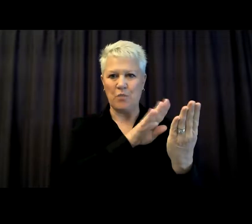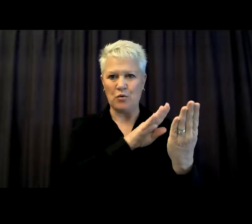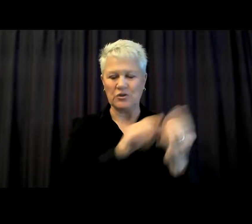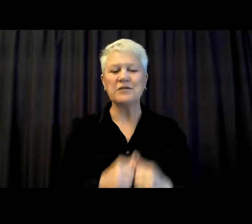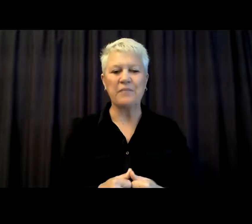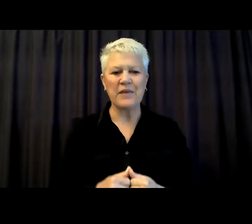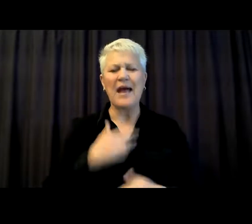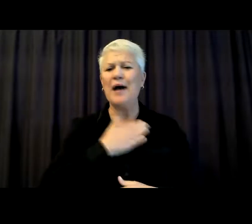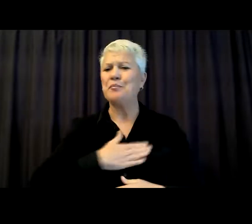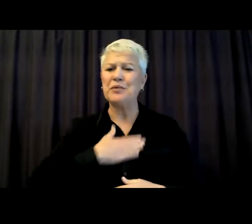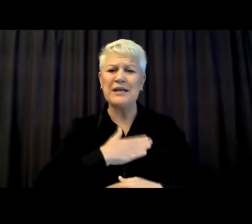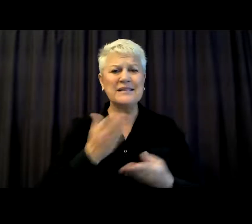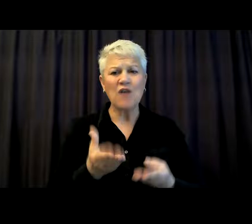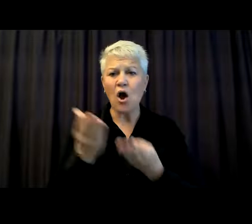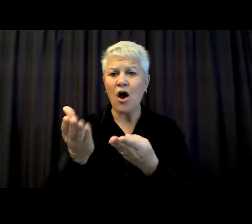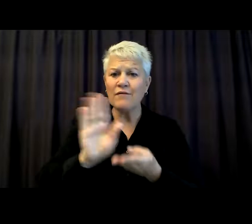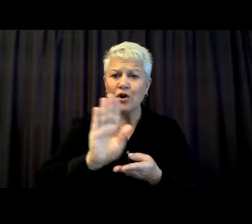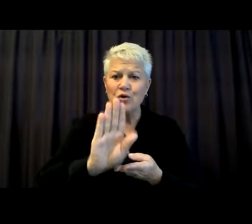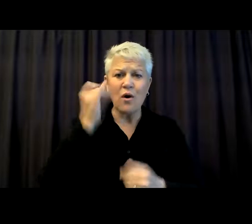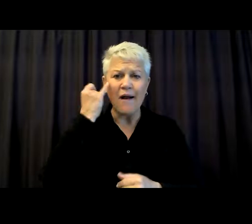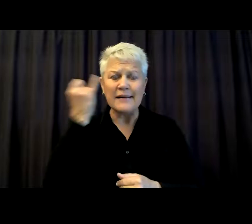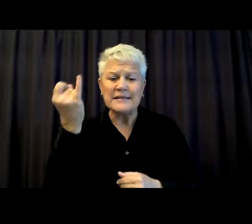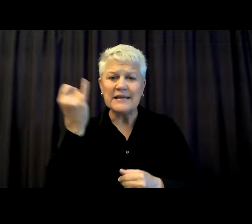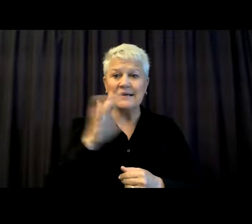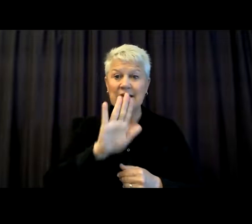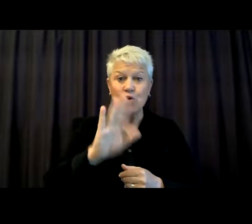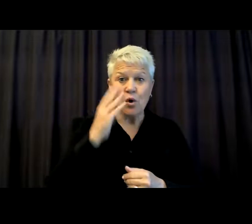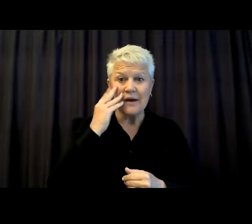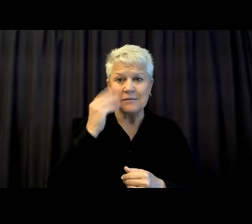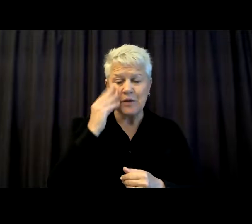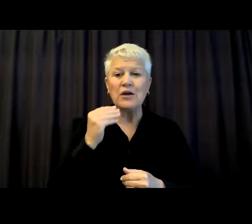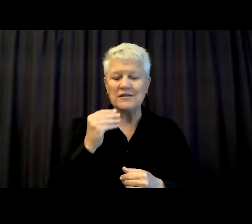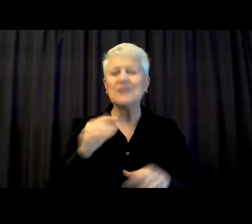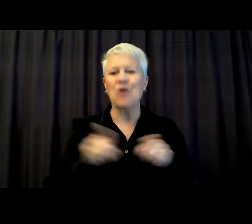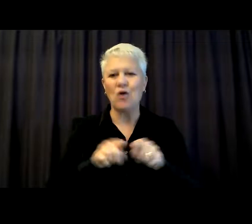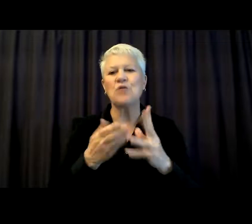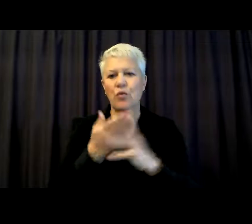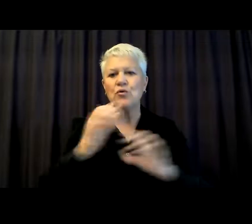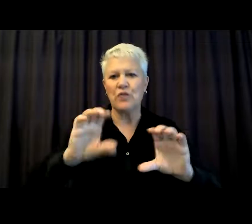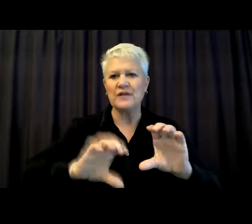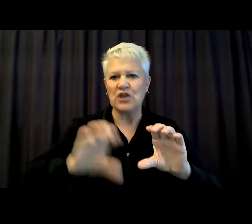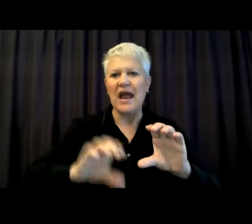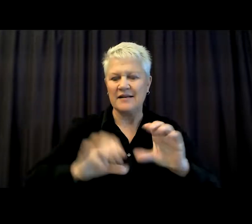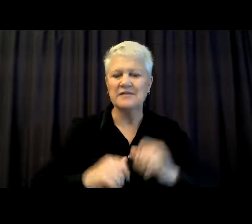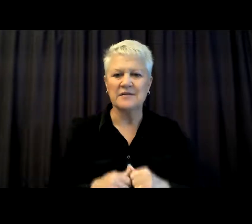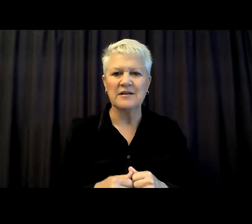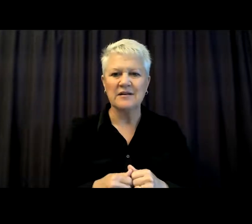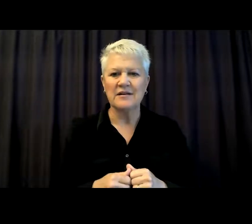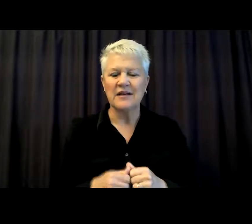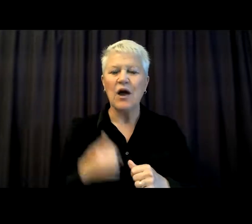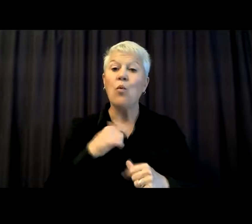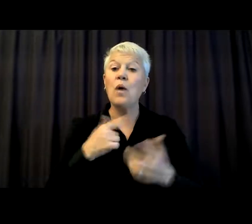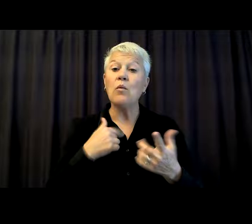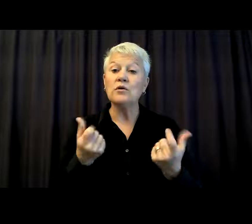And please offer your ideas and your experiences also through the chat feature. And what we'll try to do